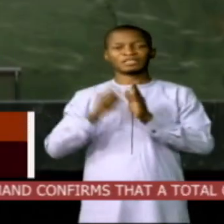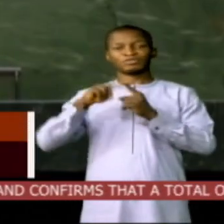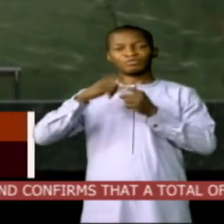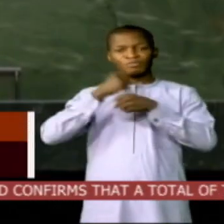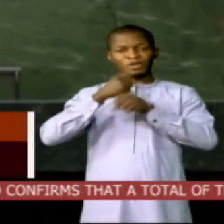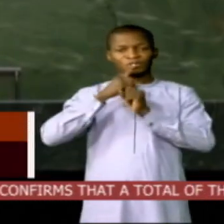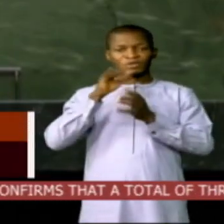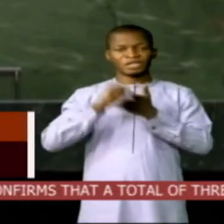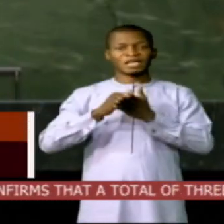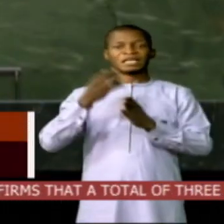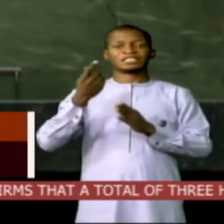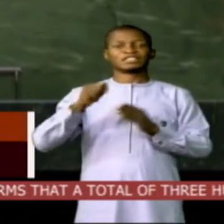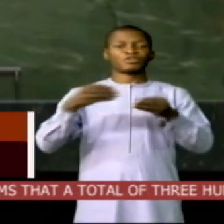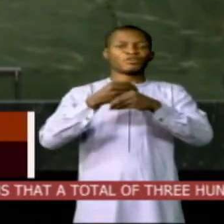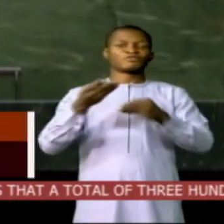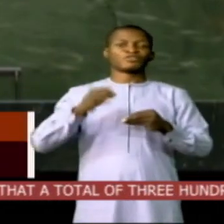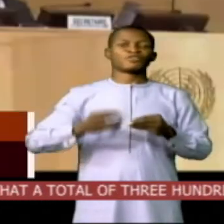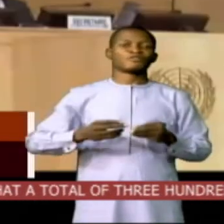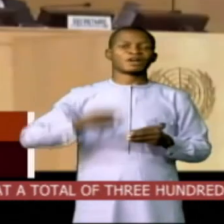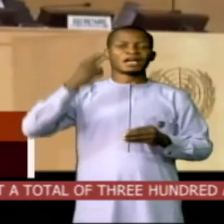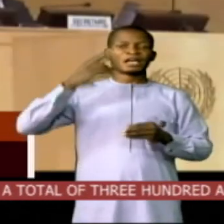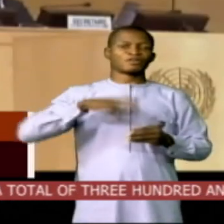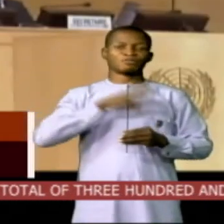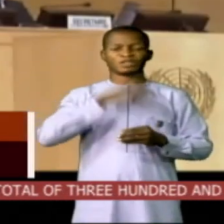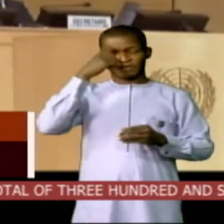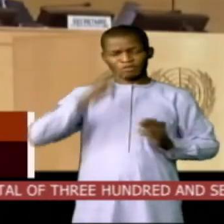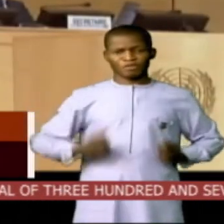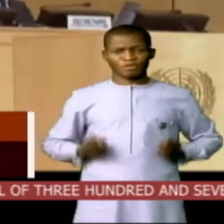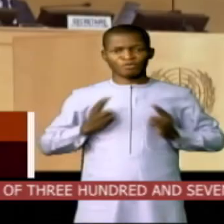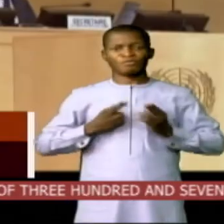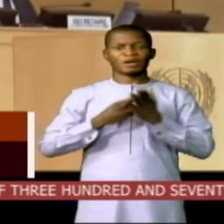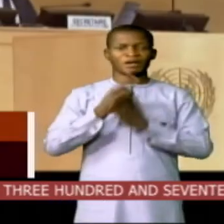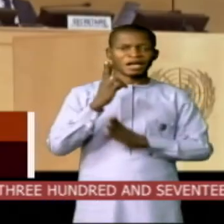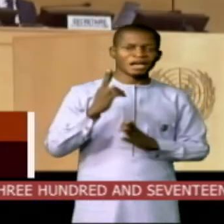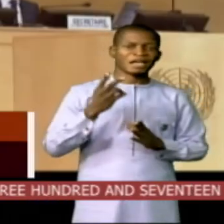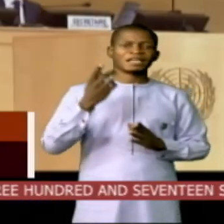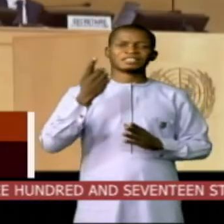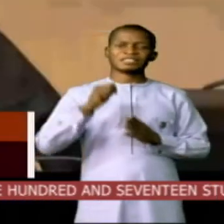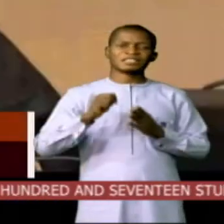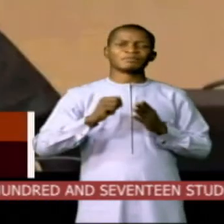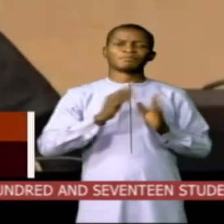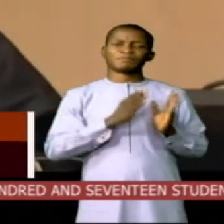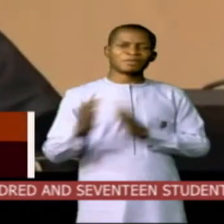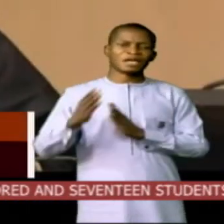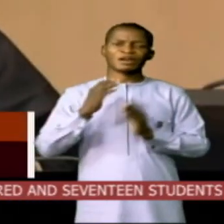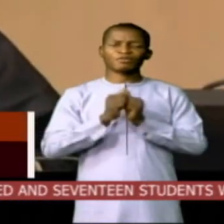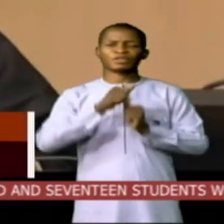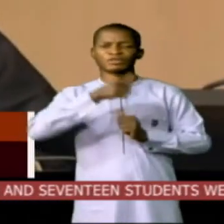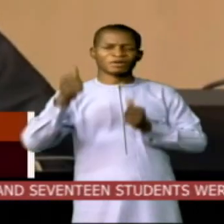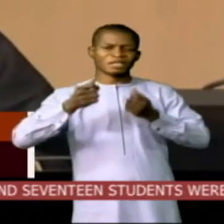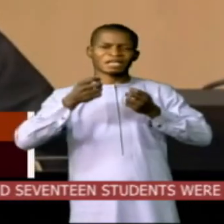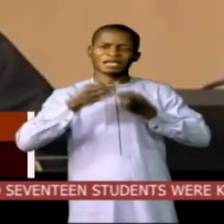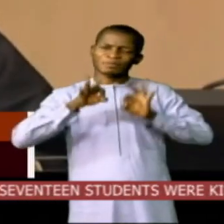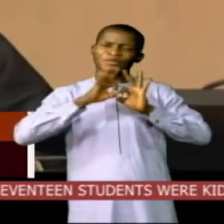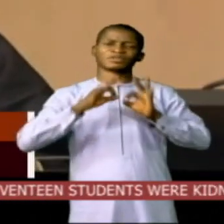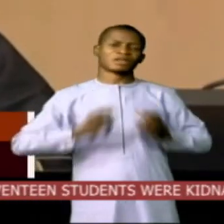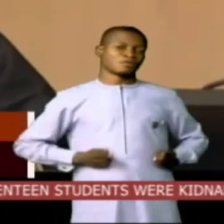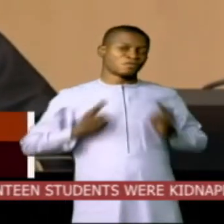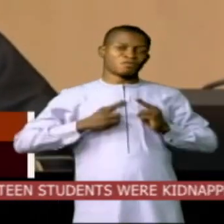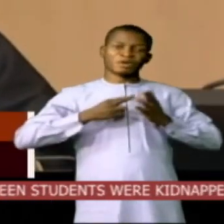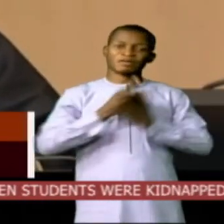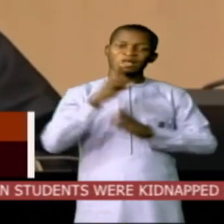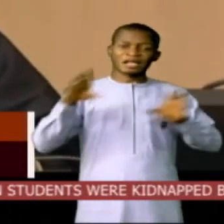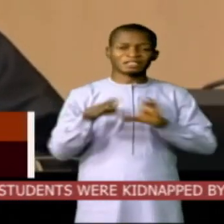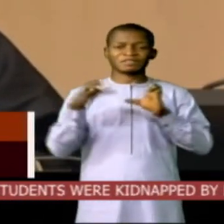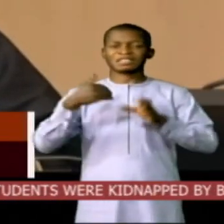of the High Commissioner for Human Rights, the treaty body mechanism, and other critical human rights activities have